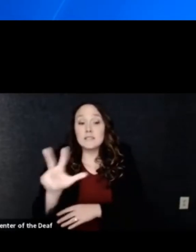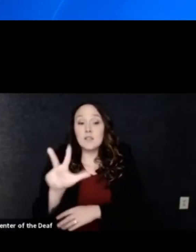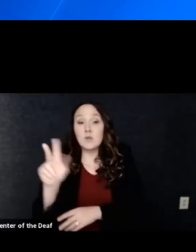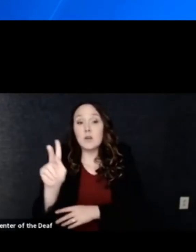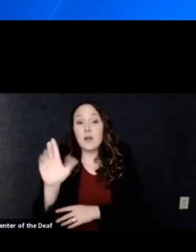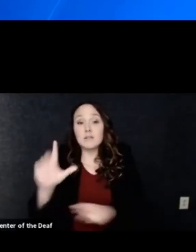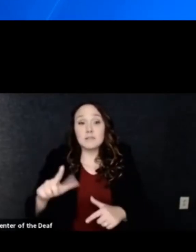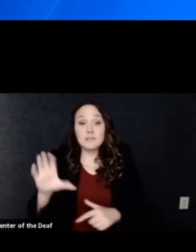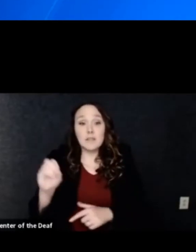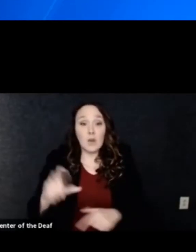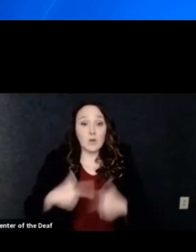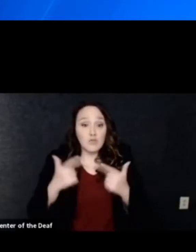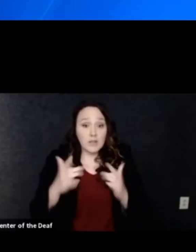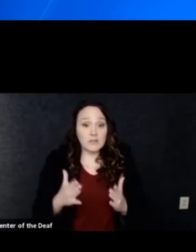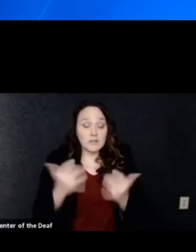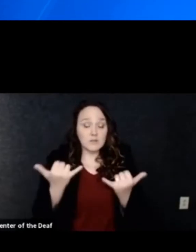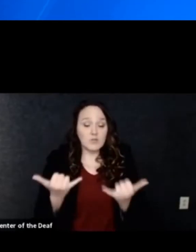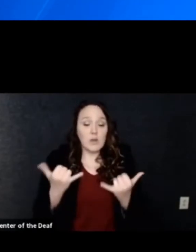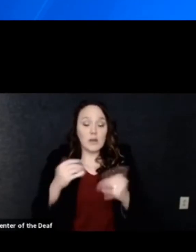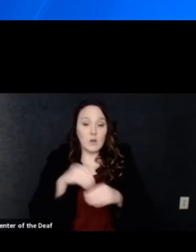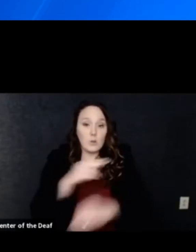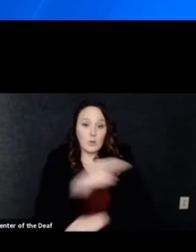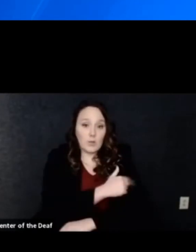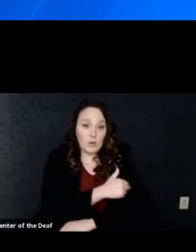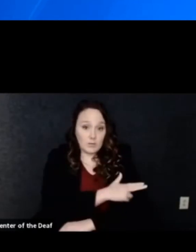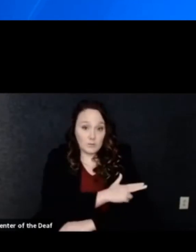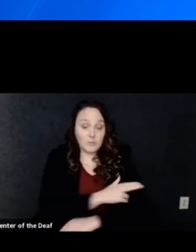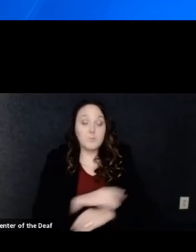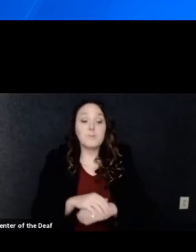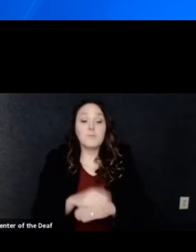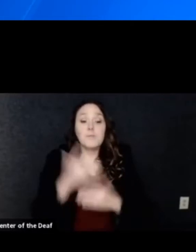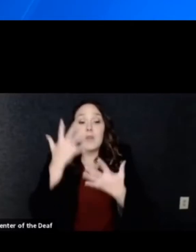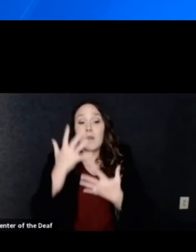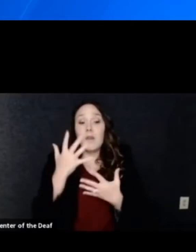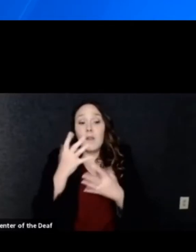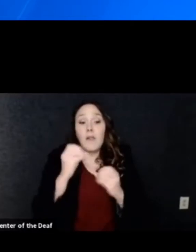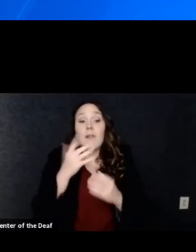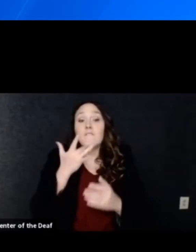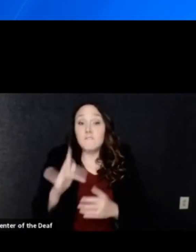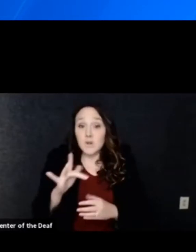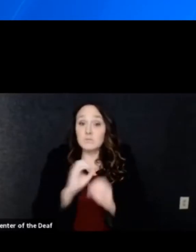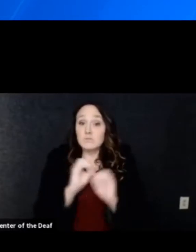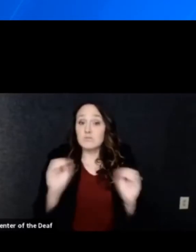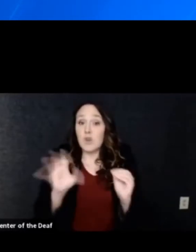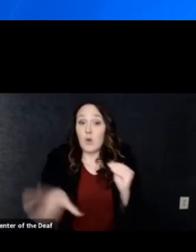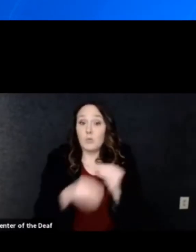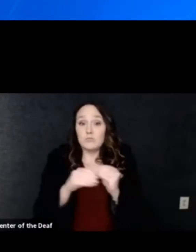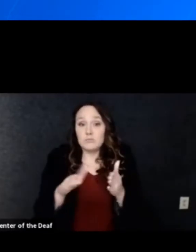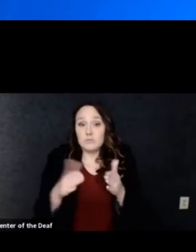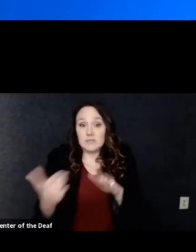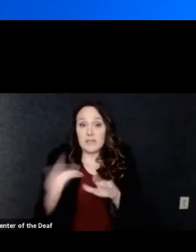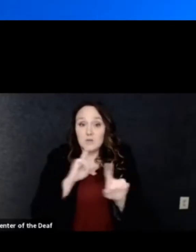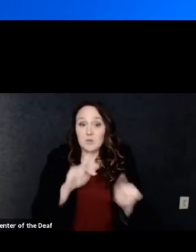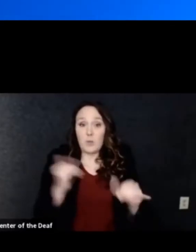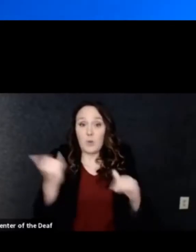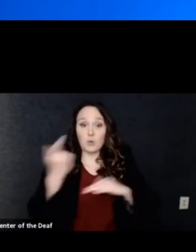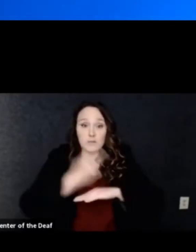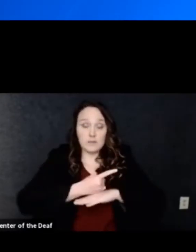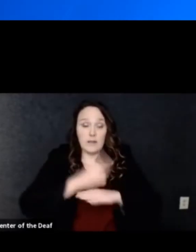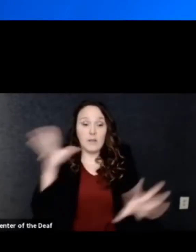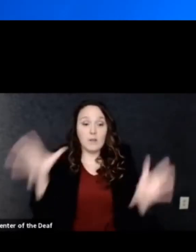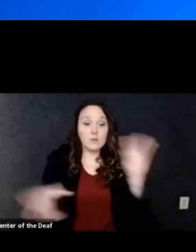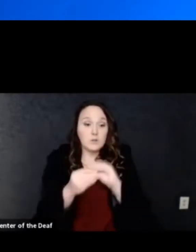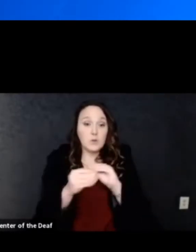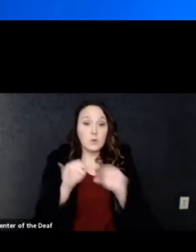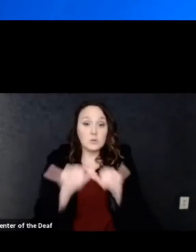County residents are currently hospitalized. Unfortunately, we have no additional deaths to report today, keeping our total at